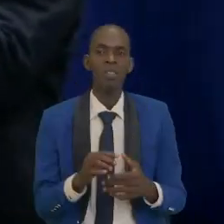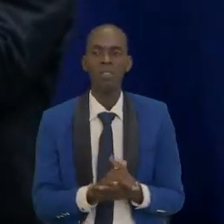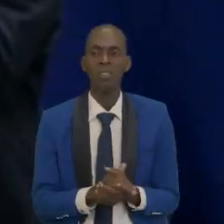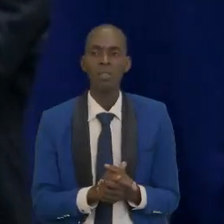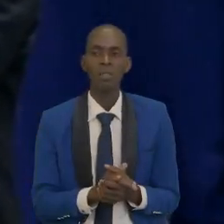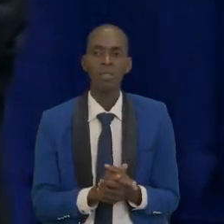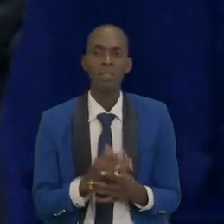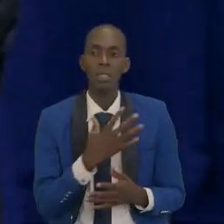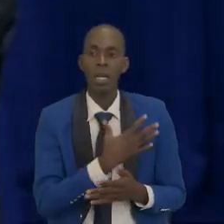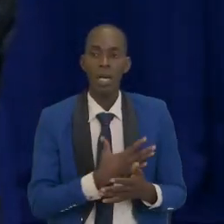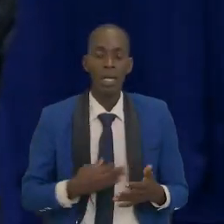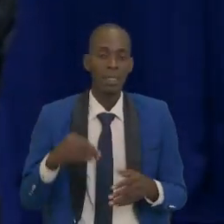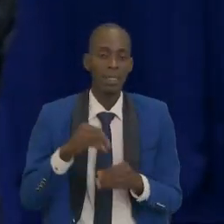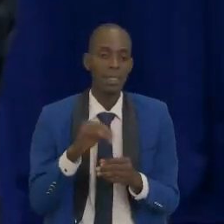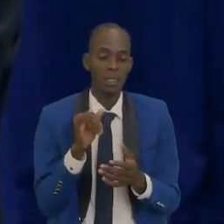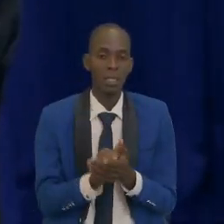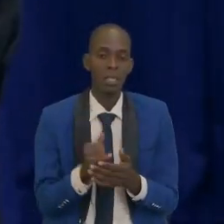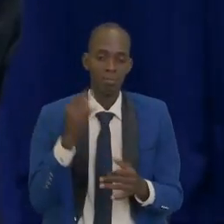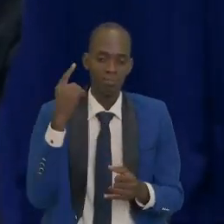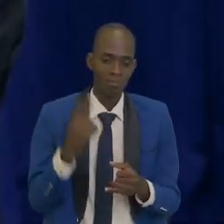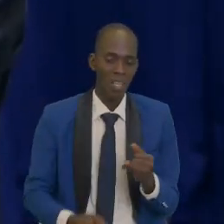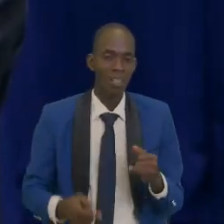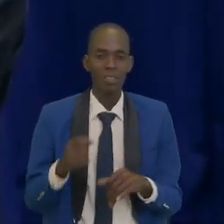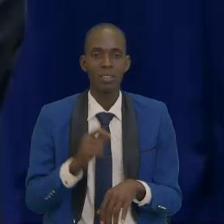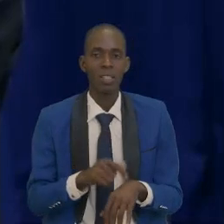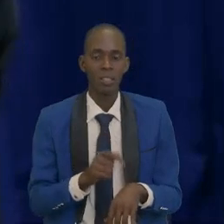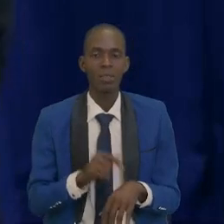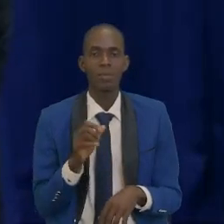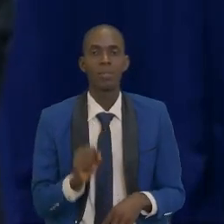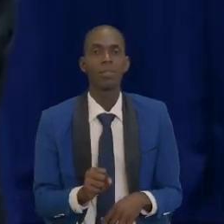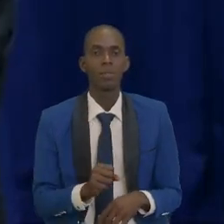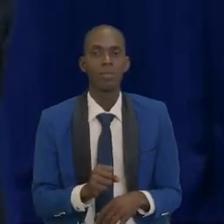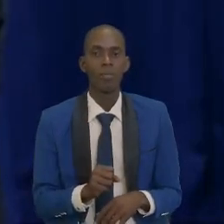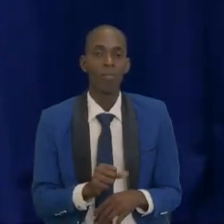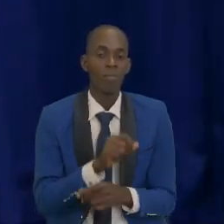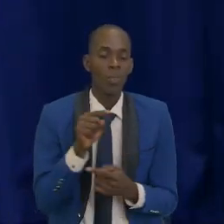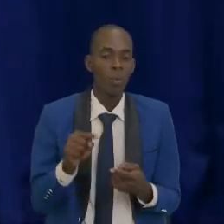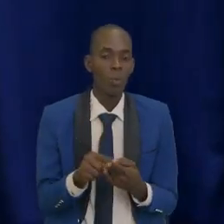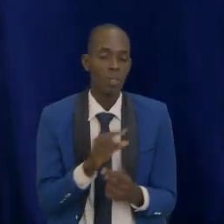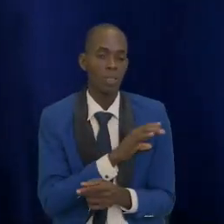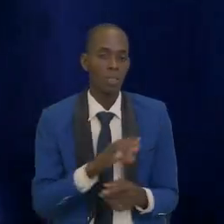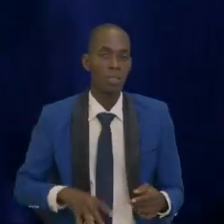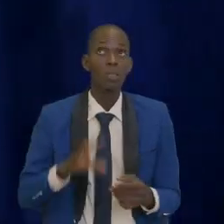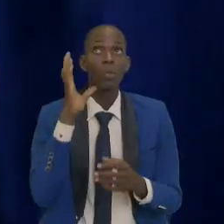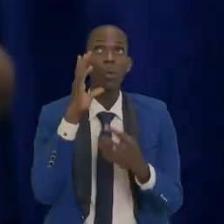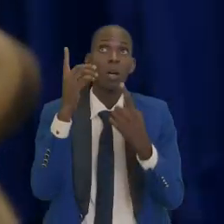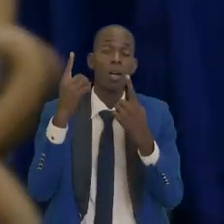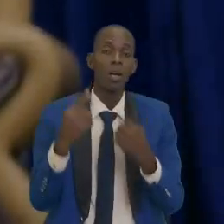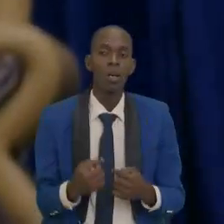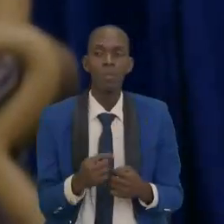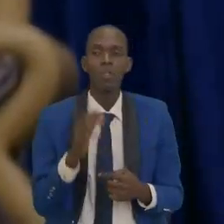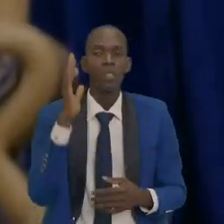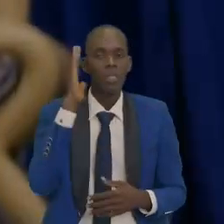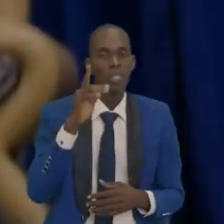and in those latter days and the last time when you will come shall he